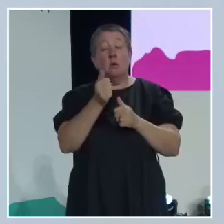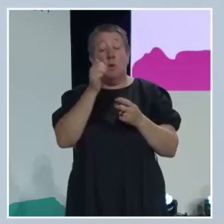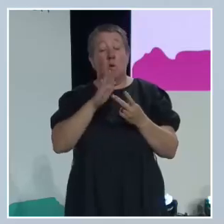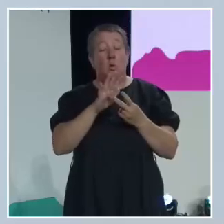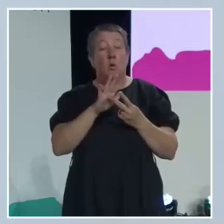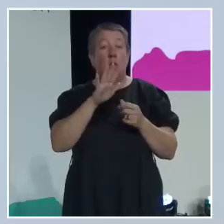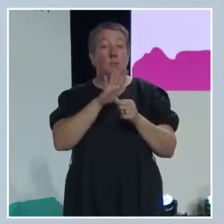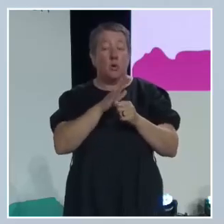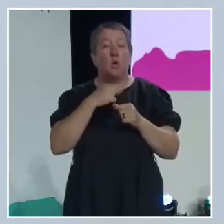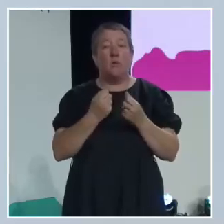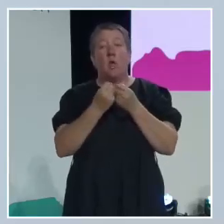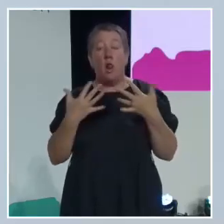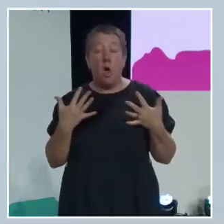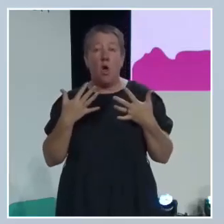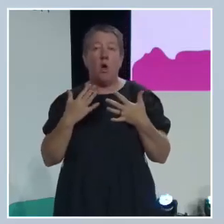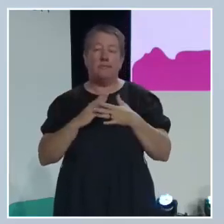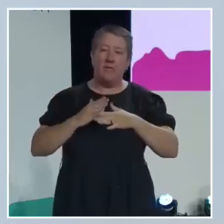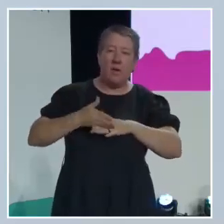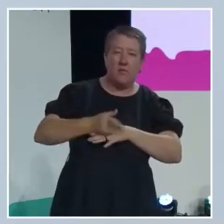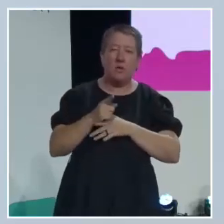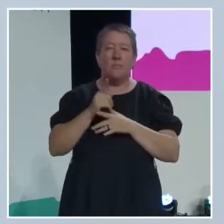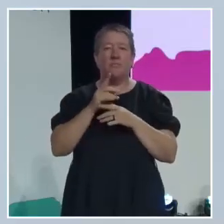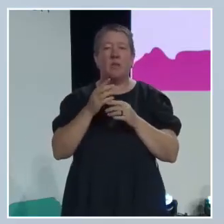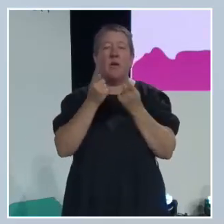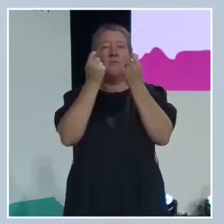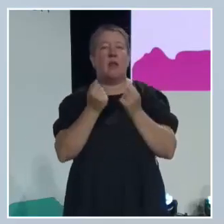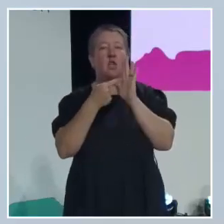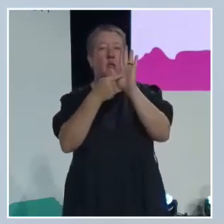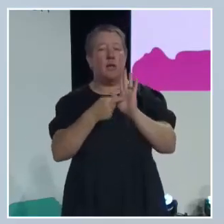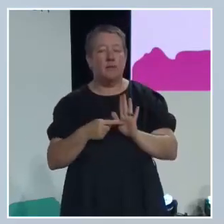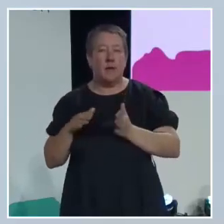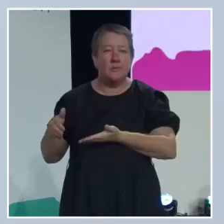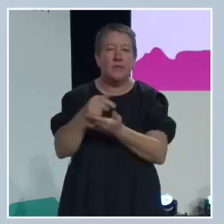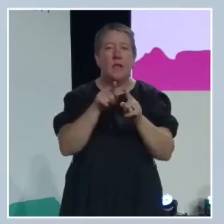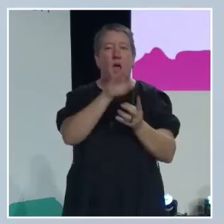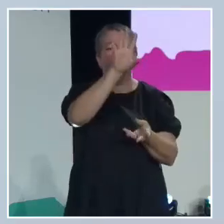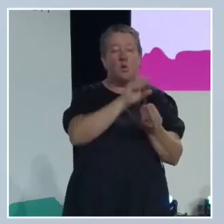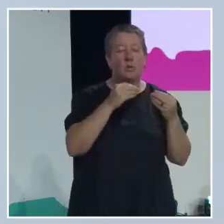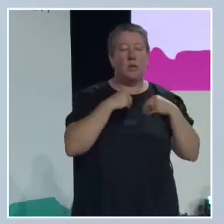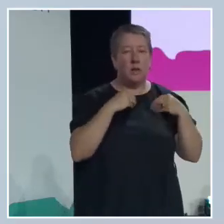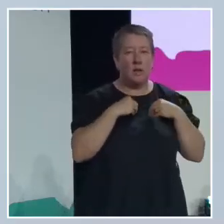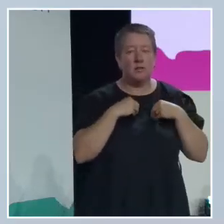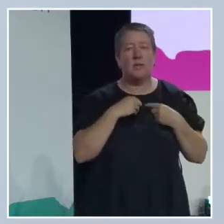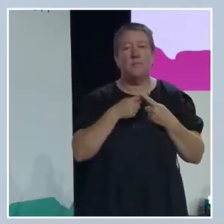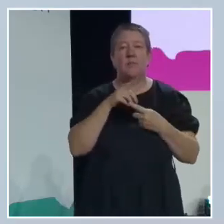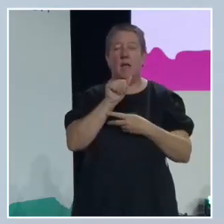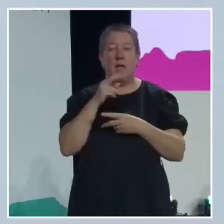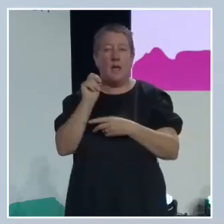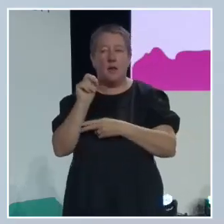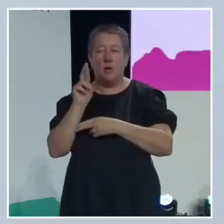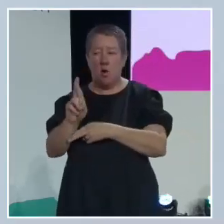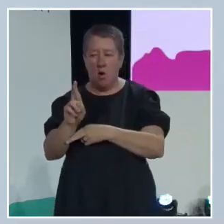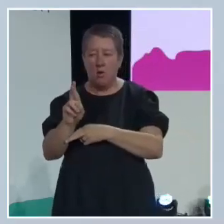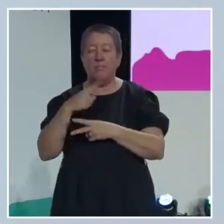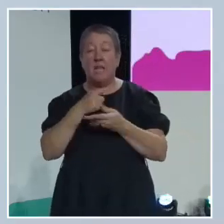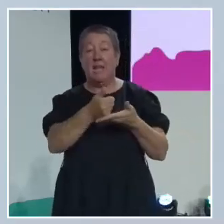devoted a lot of effort to collect the financial indicators like total asset and ROA and ROE, and this help us to